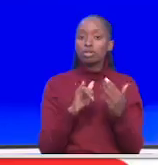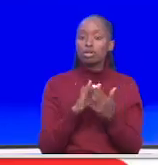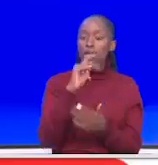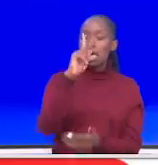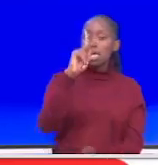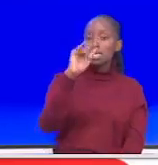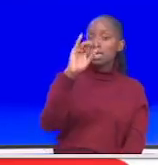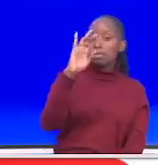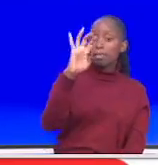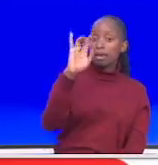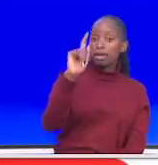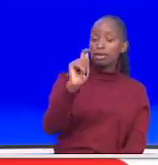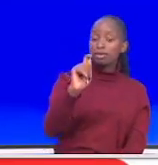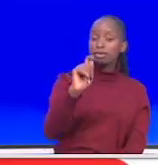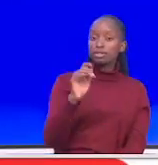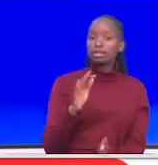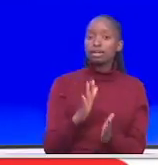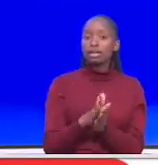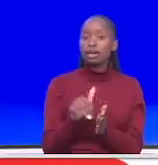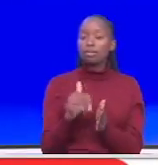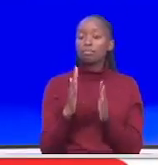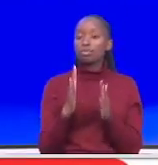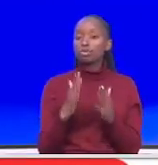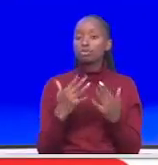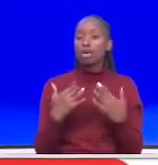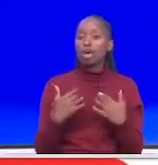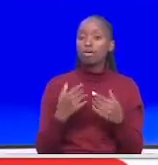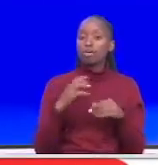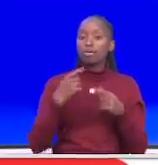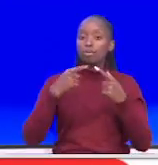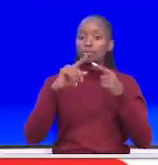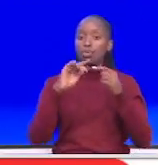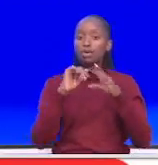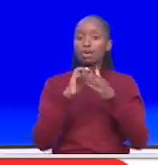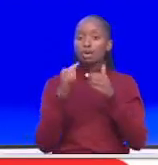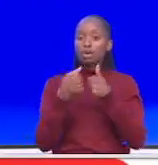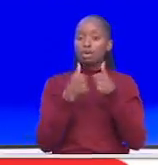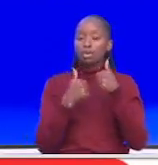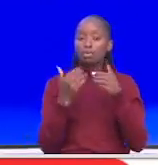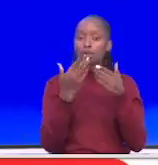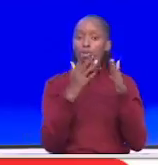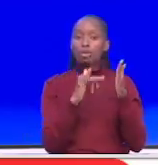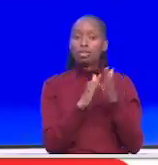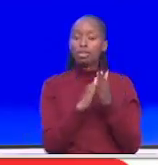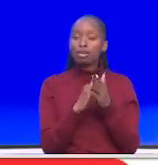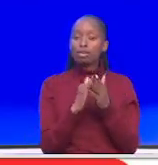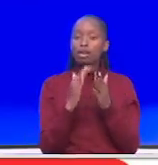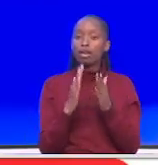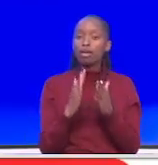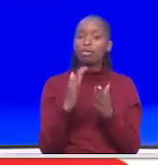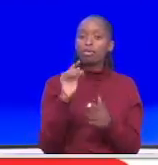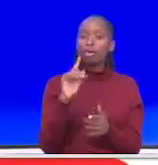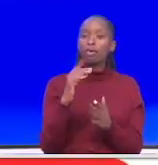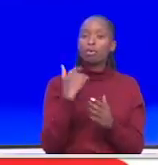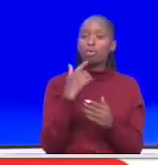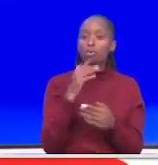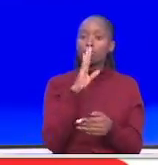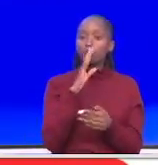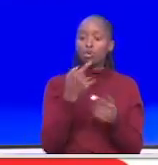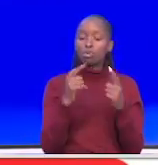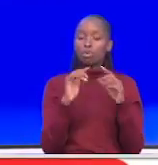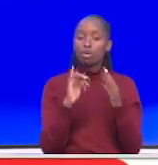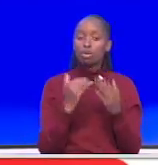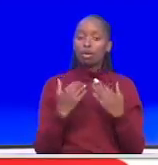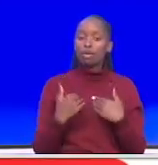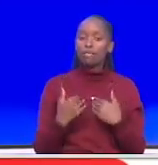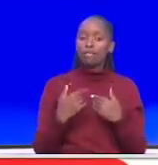and Elio Wade both on scoresheet in the victory. In the tournament's opening fixture, Rwanda emerged victorious with a 1-0 victory, courtesy of